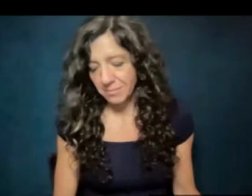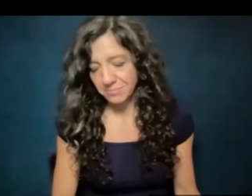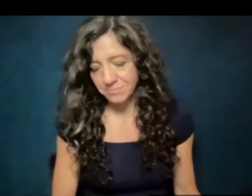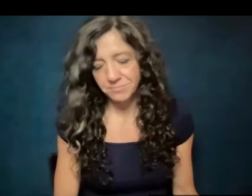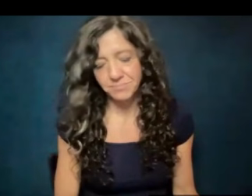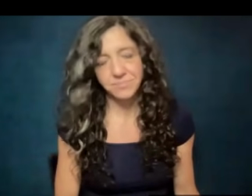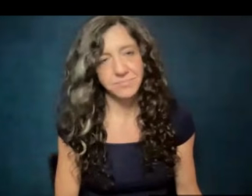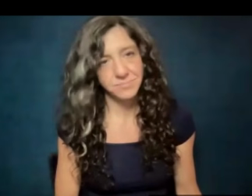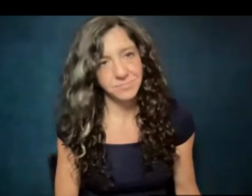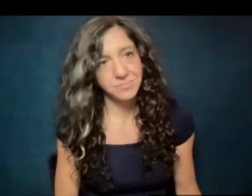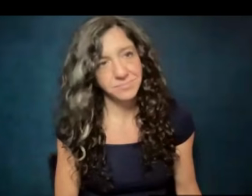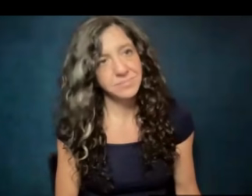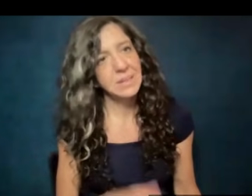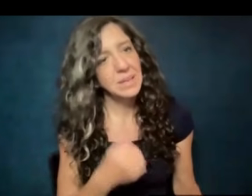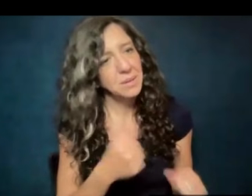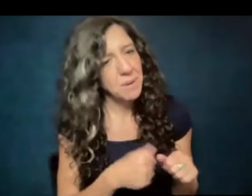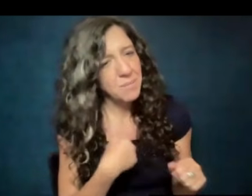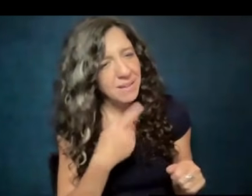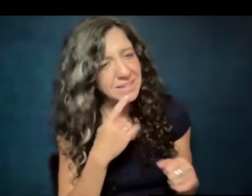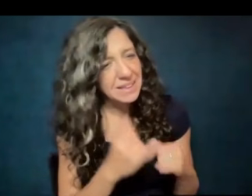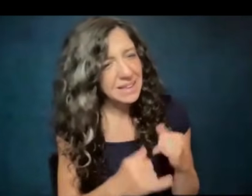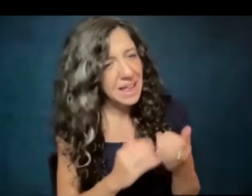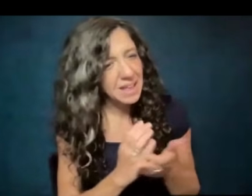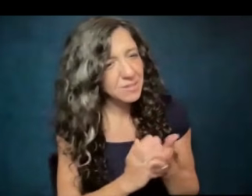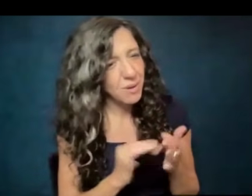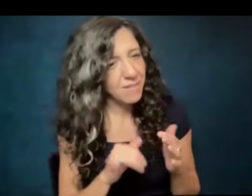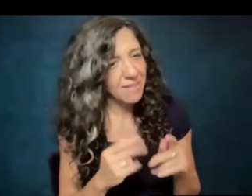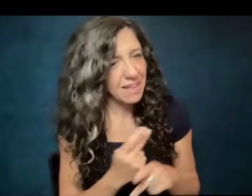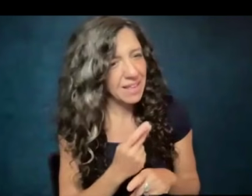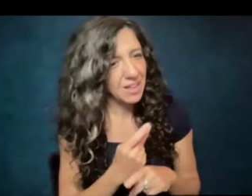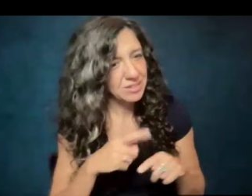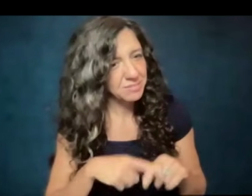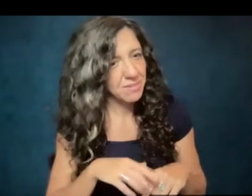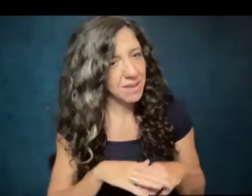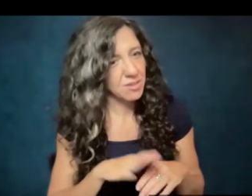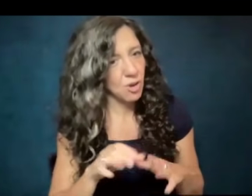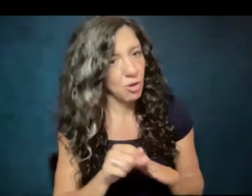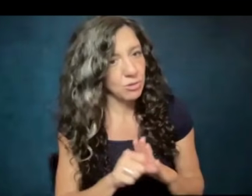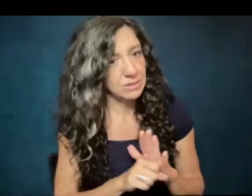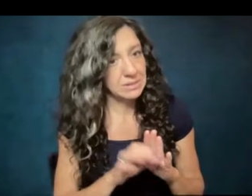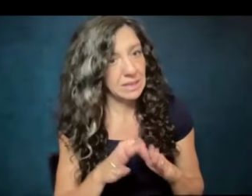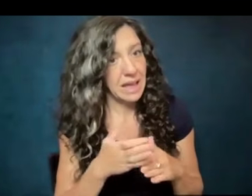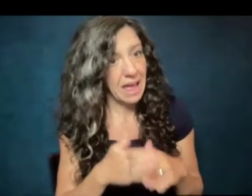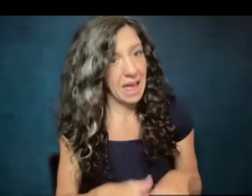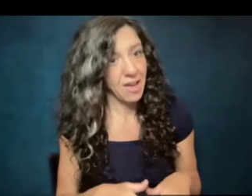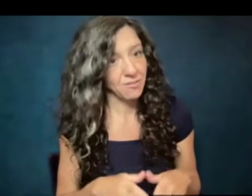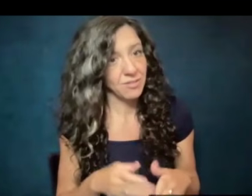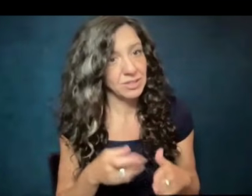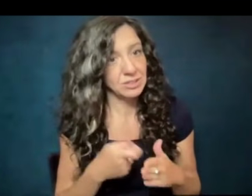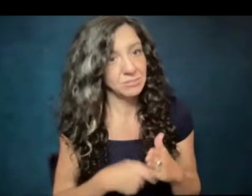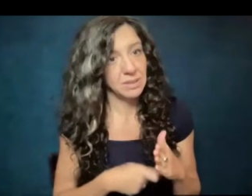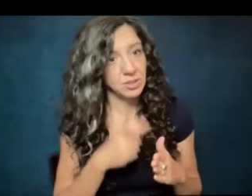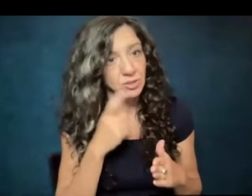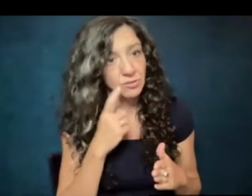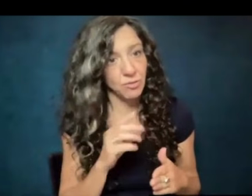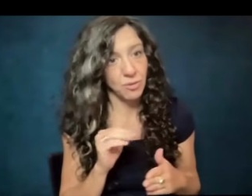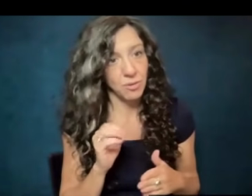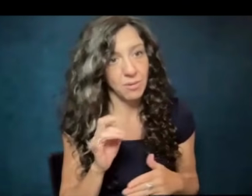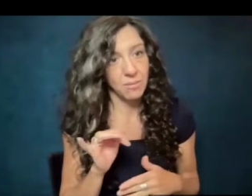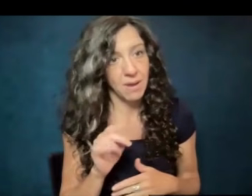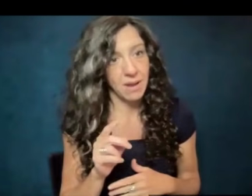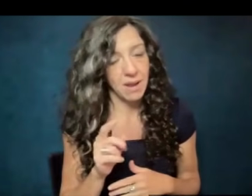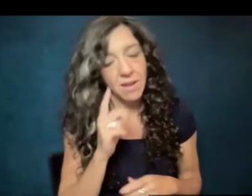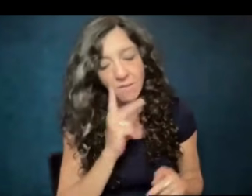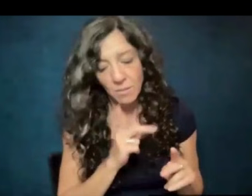that last part of the calculation scheme depends upon your state's average expenditure for Medicaid for people who are